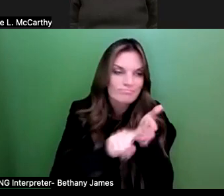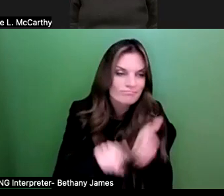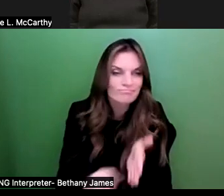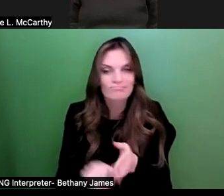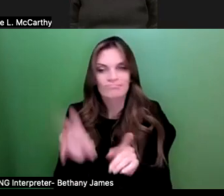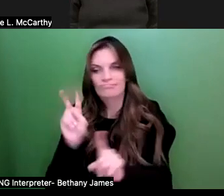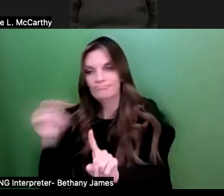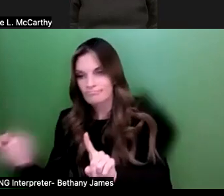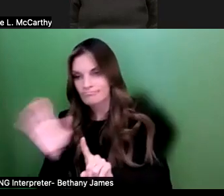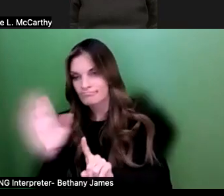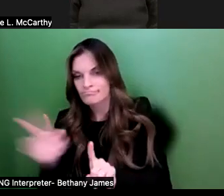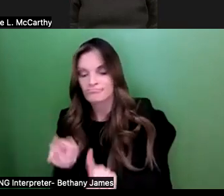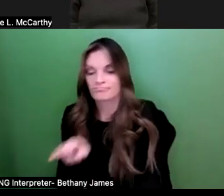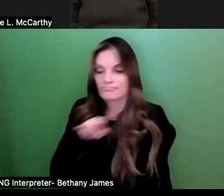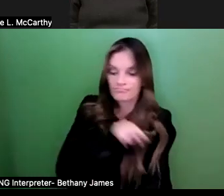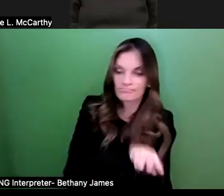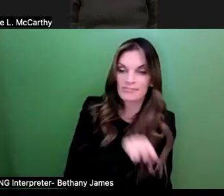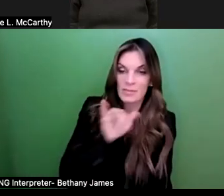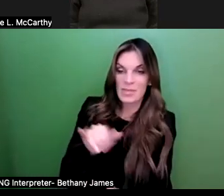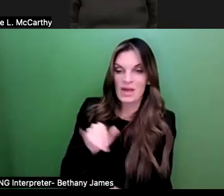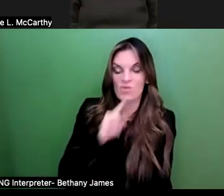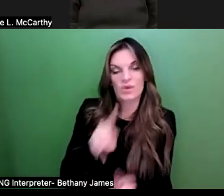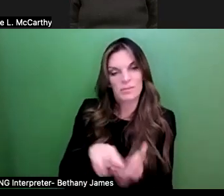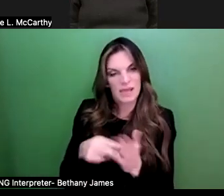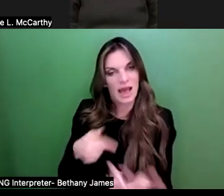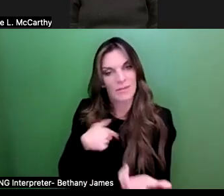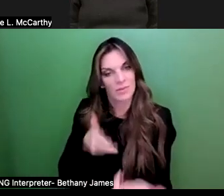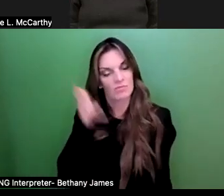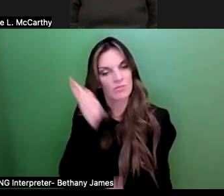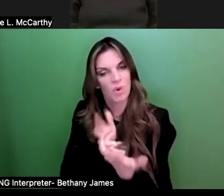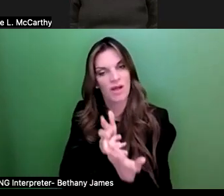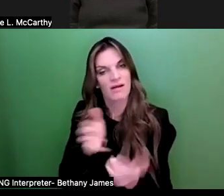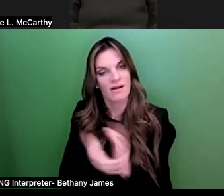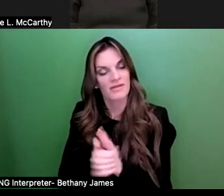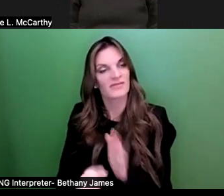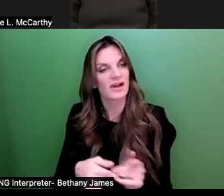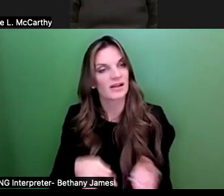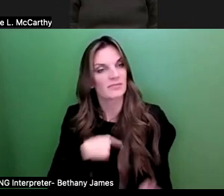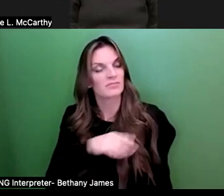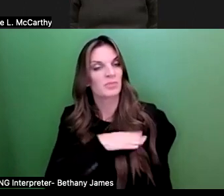angles. And I think that would qualify me as a board member.